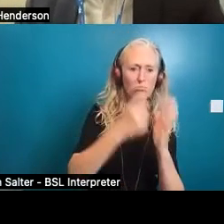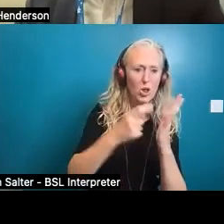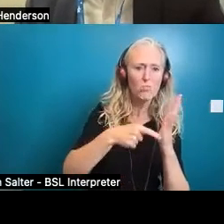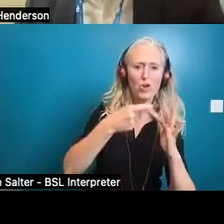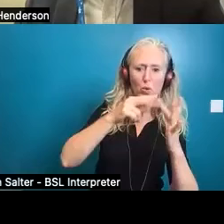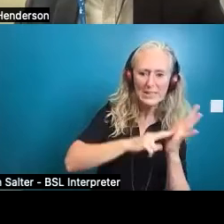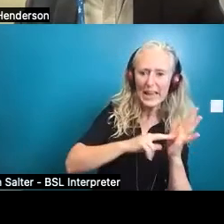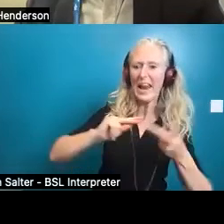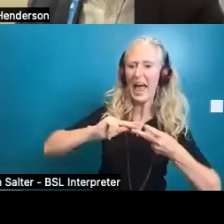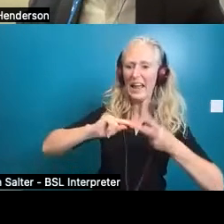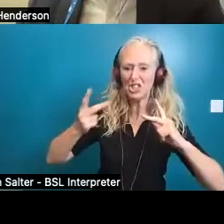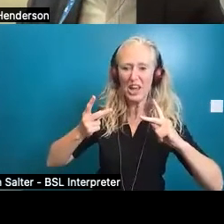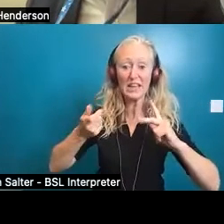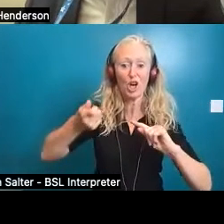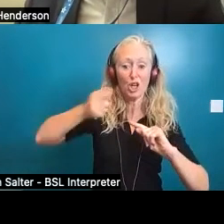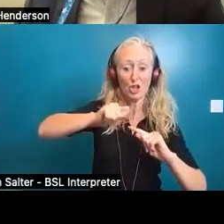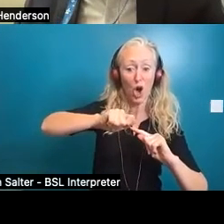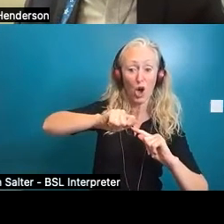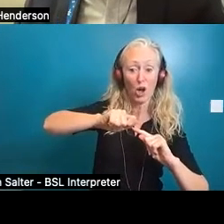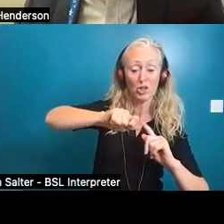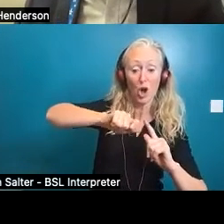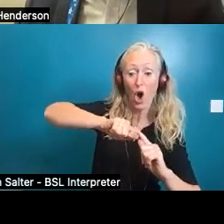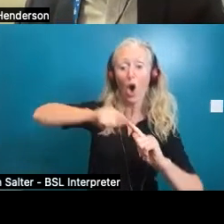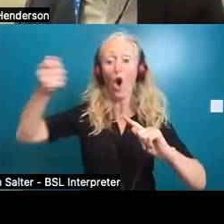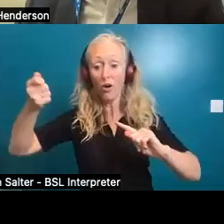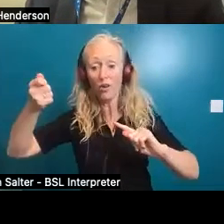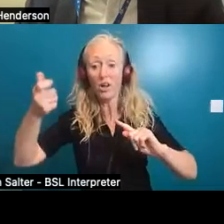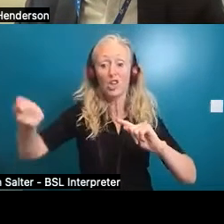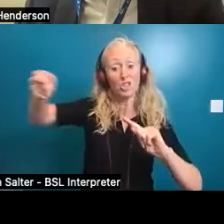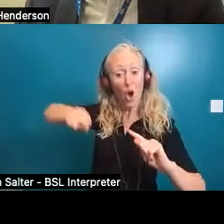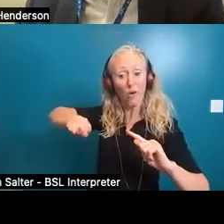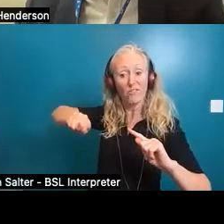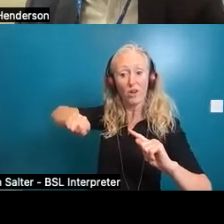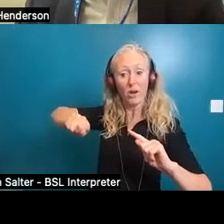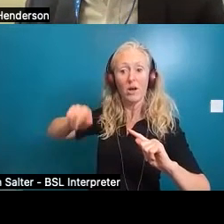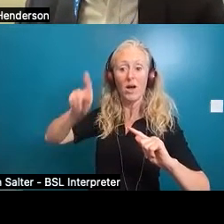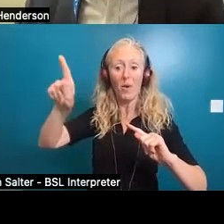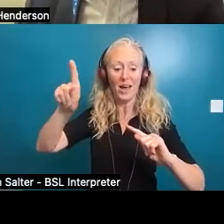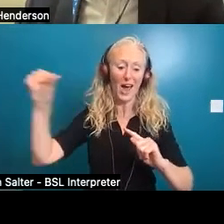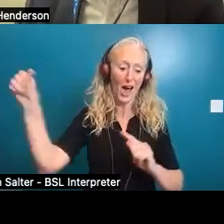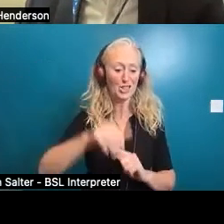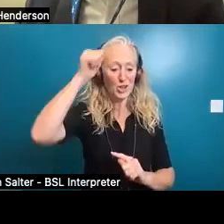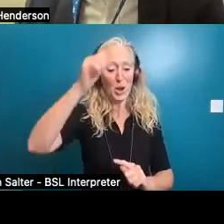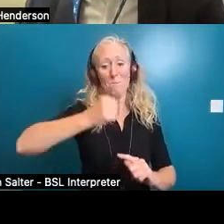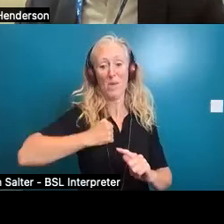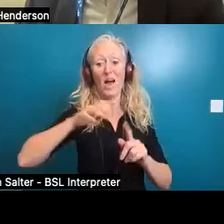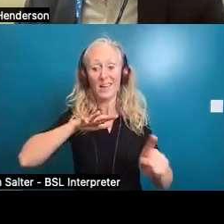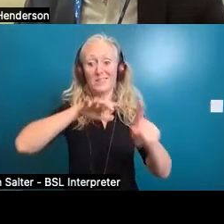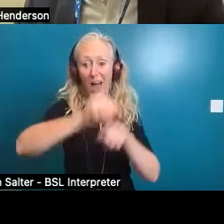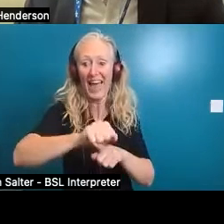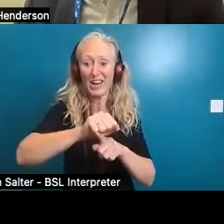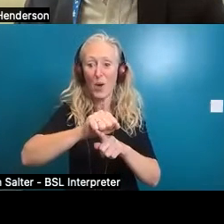not terribly common, and I should know off the top of my head what our diagnosis rate is, and I can't remember